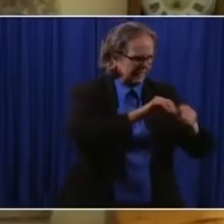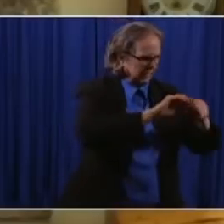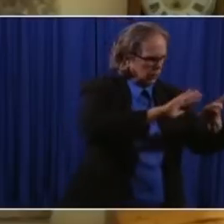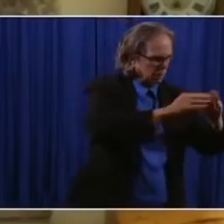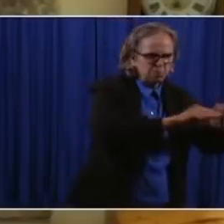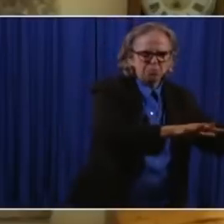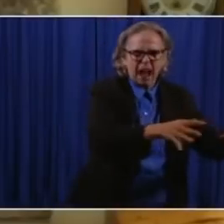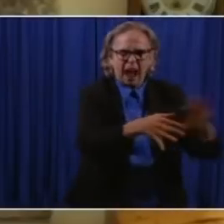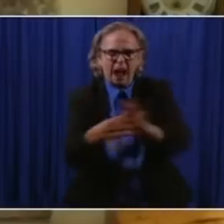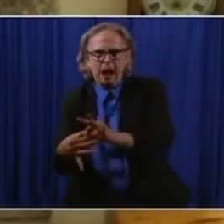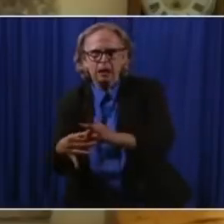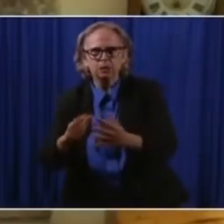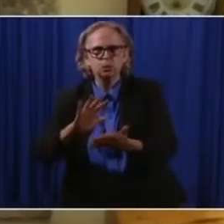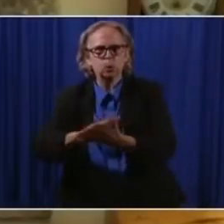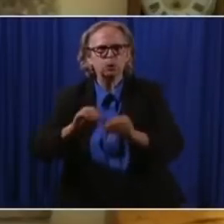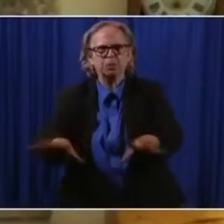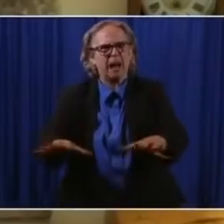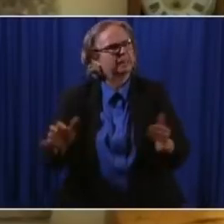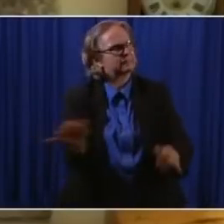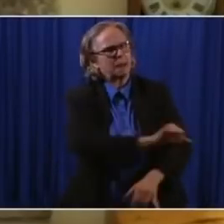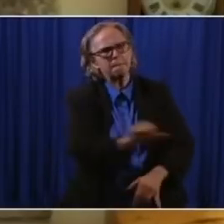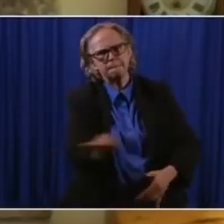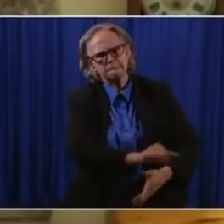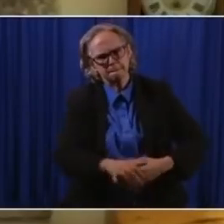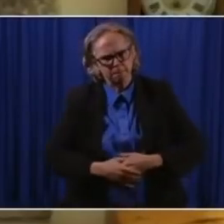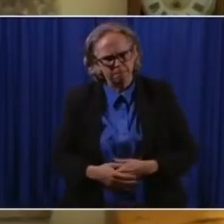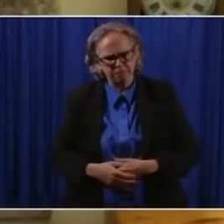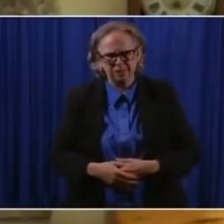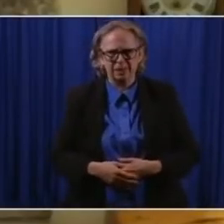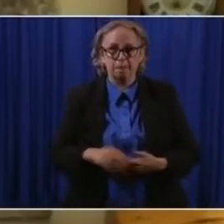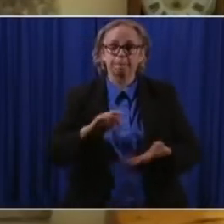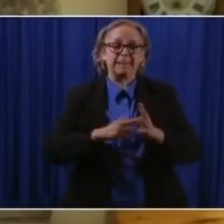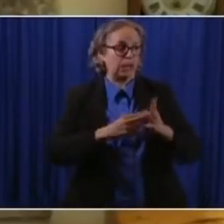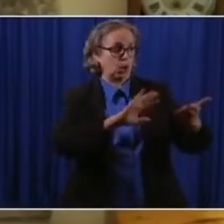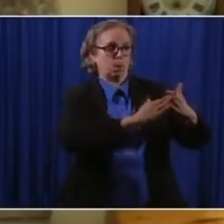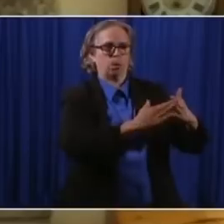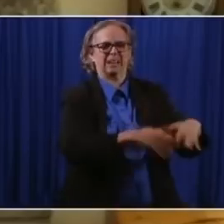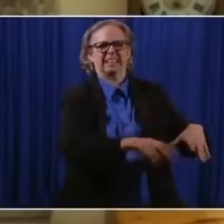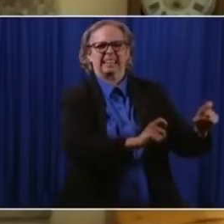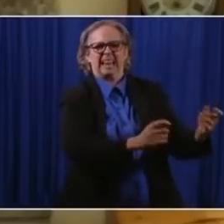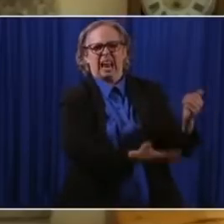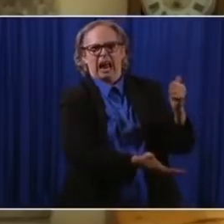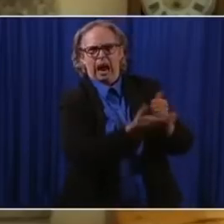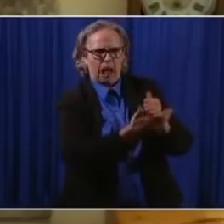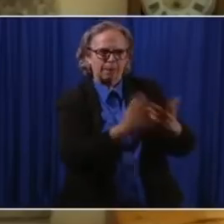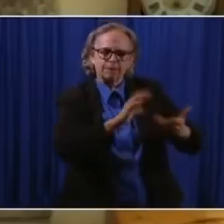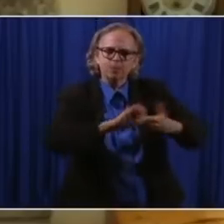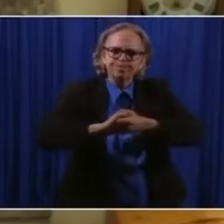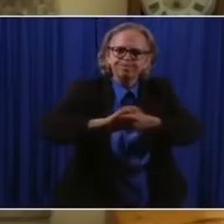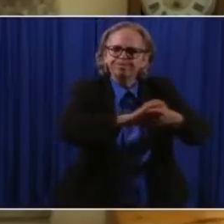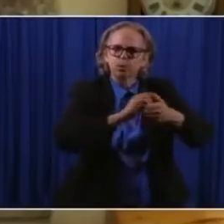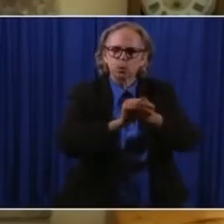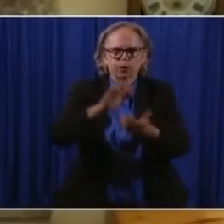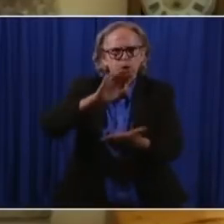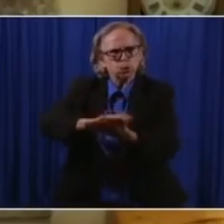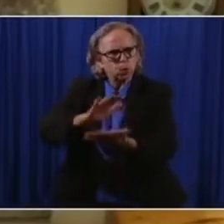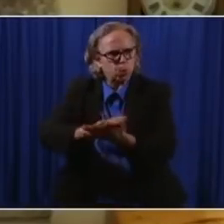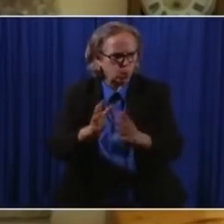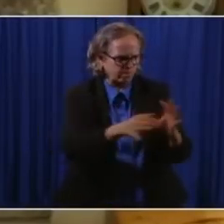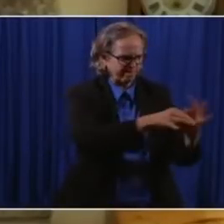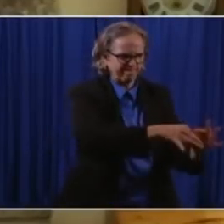community, particularly in the schools that are going back in person. If we want to keep our kids going in person, we got to get the spread